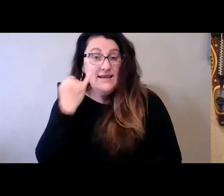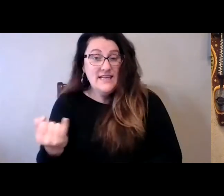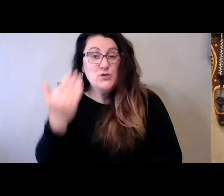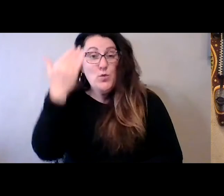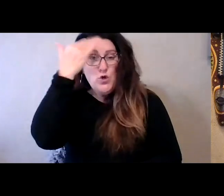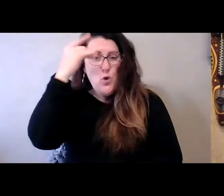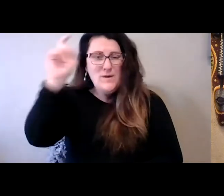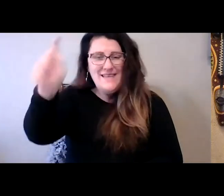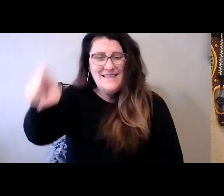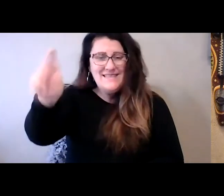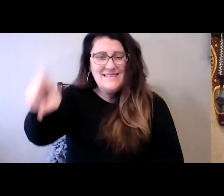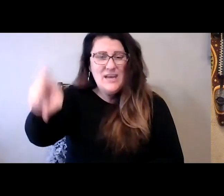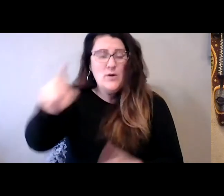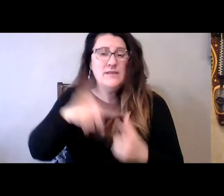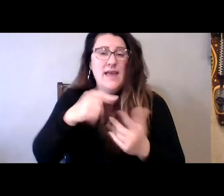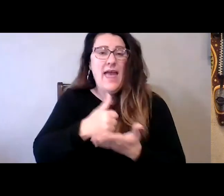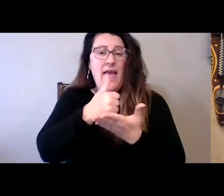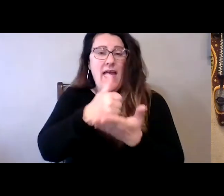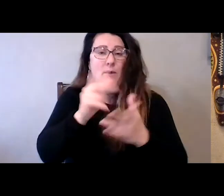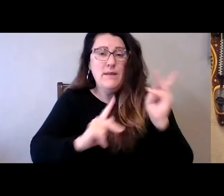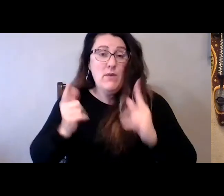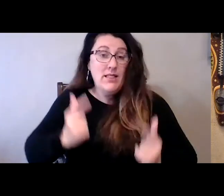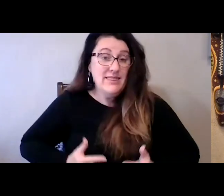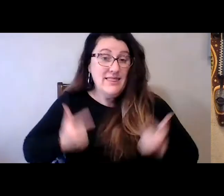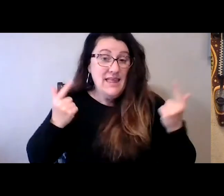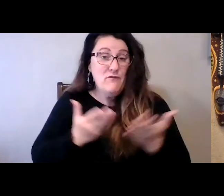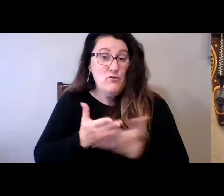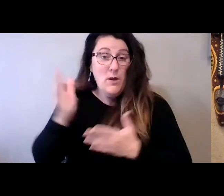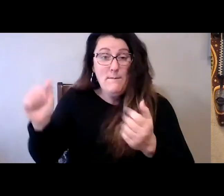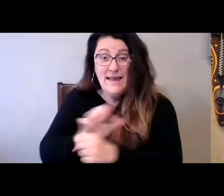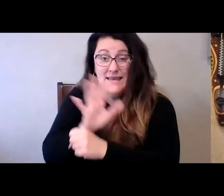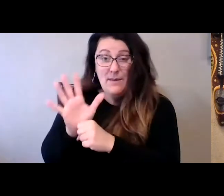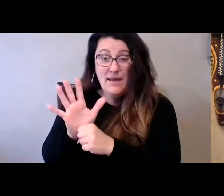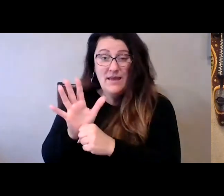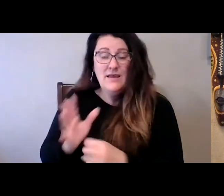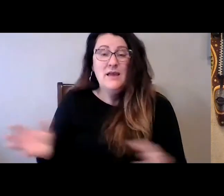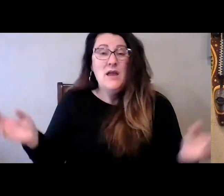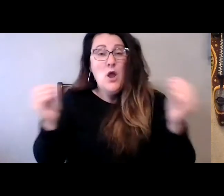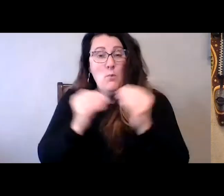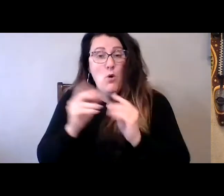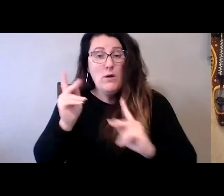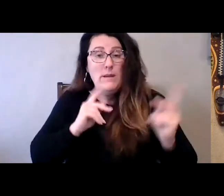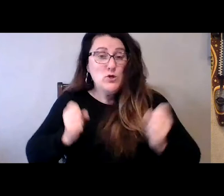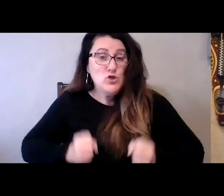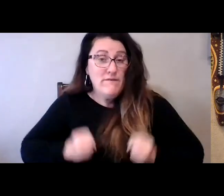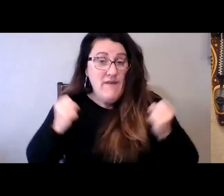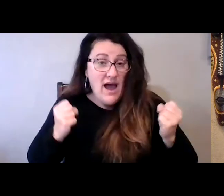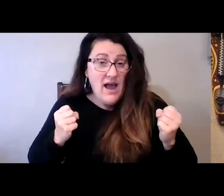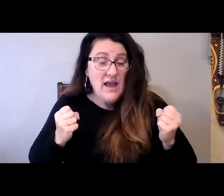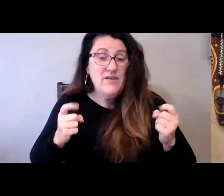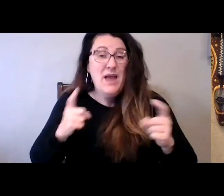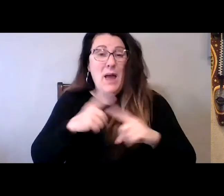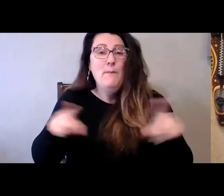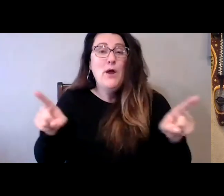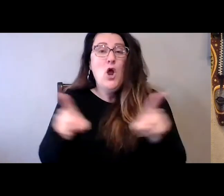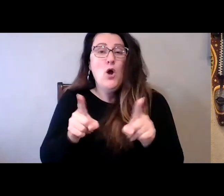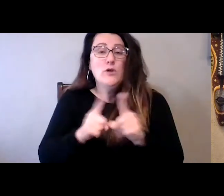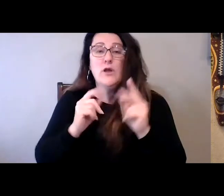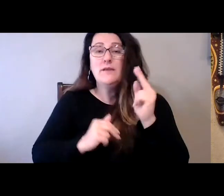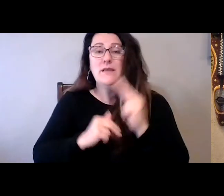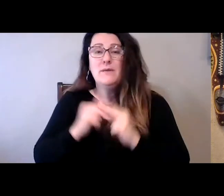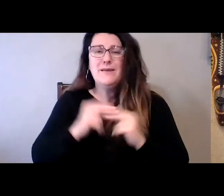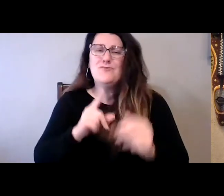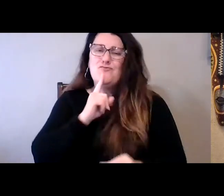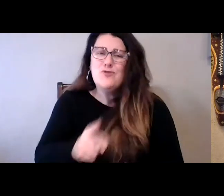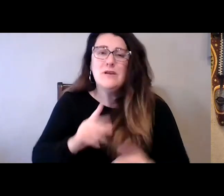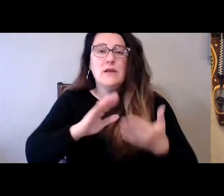be necessary to help our people live through this pandemic, more of our people survive this pandemic, but also to build a real